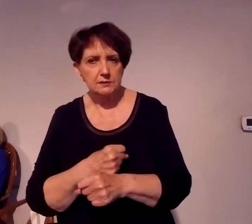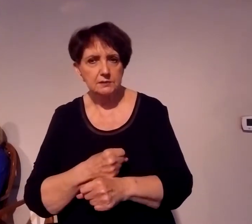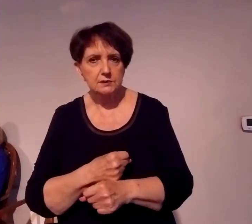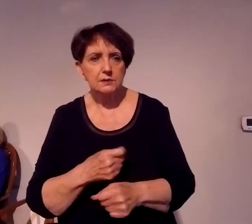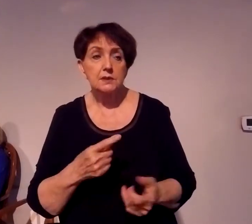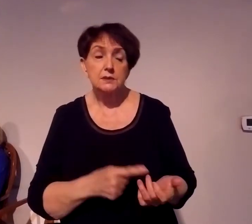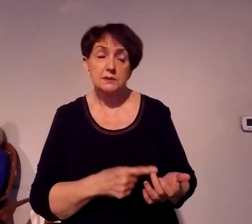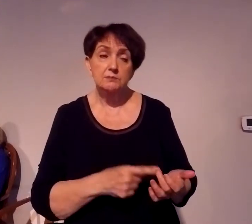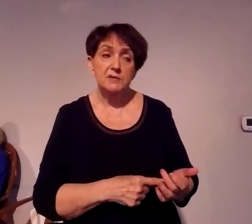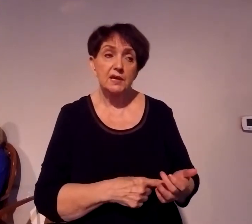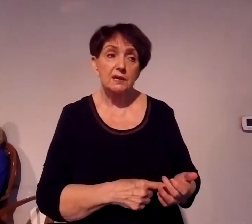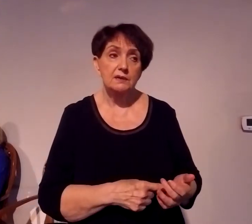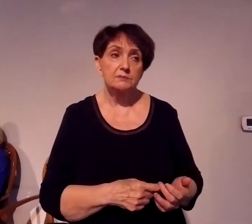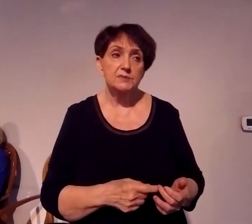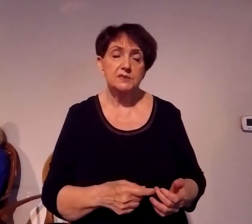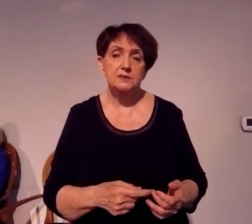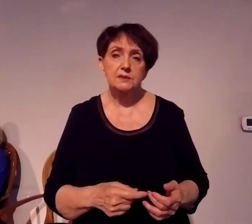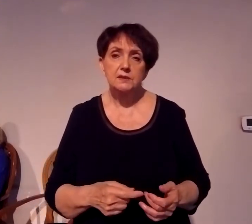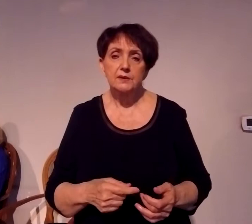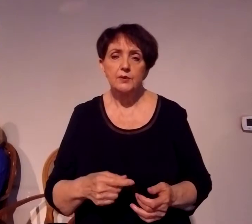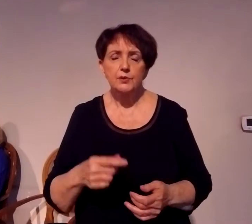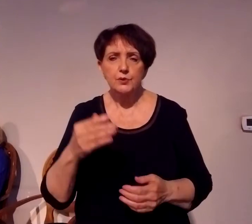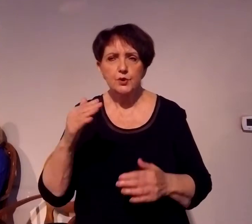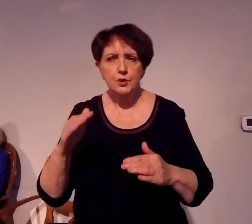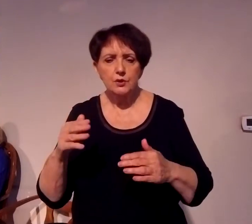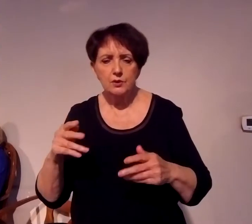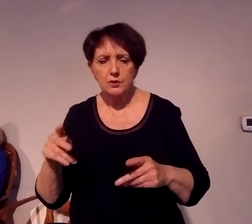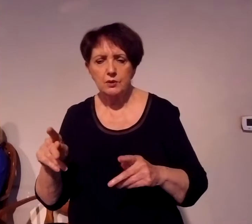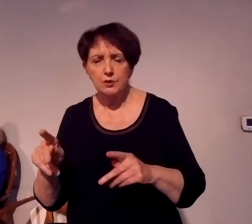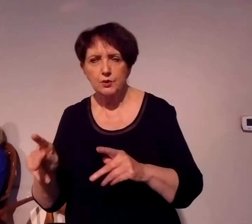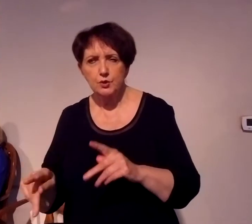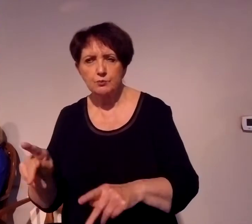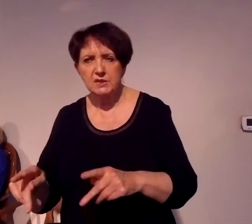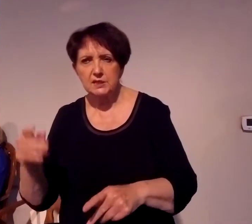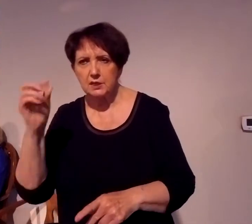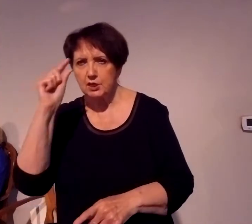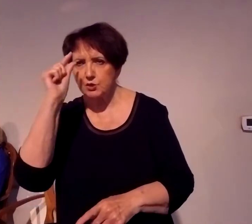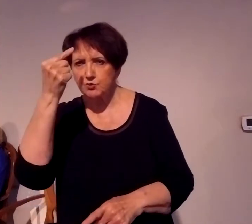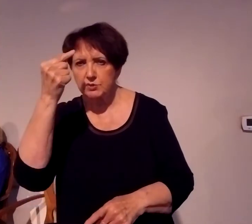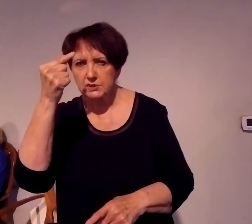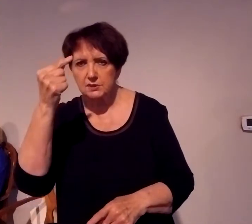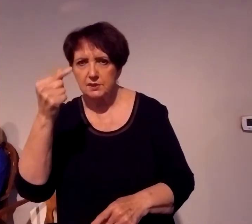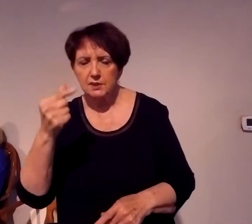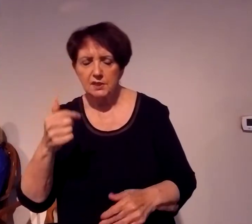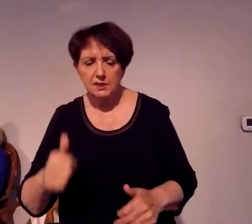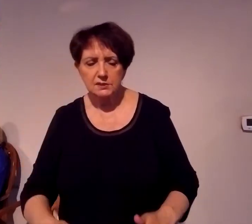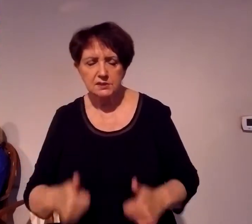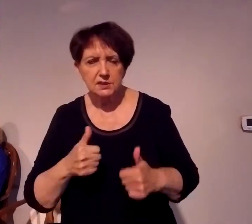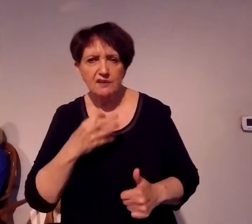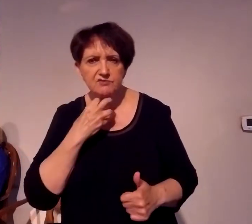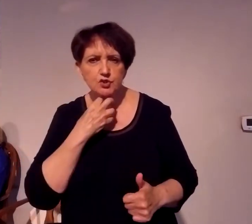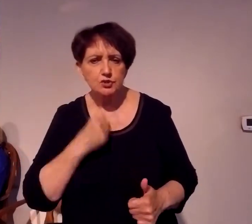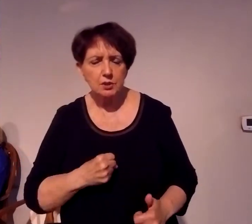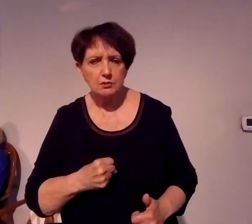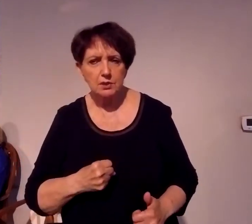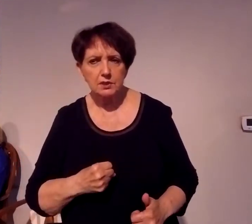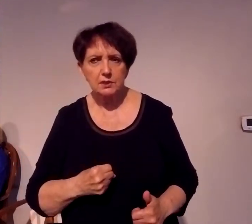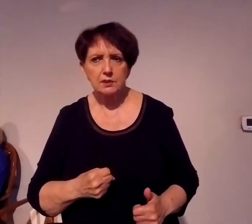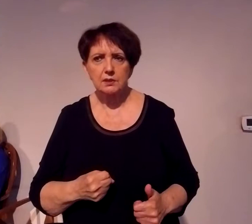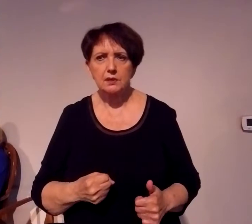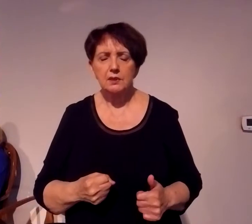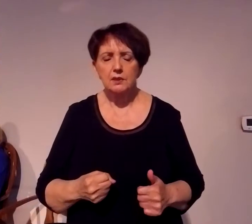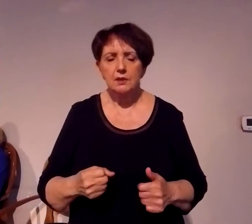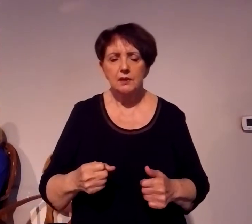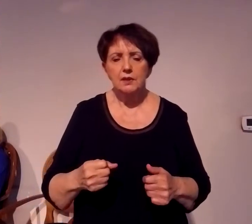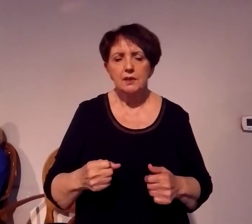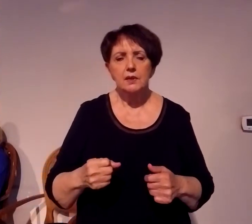when I tap into the field of human ignorance that is light choking. It is a field that holds the patterns of dense greed and